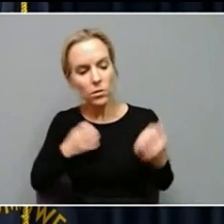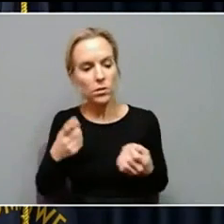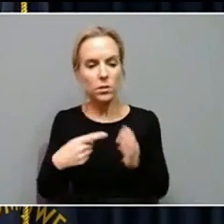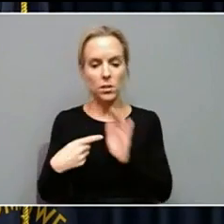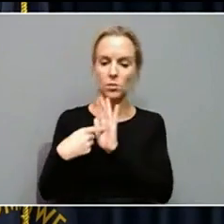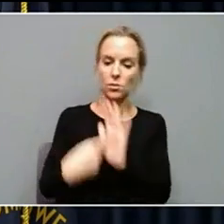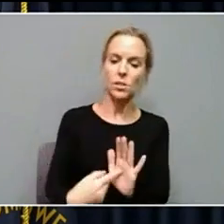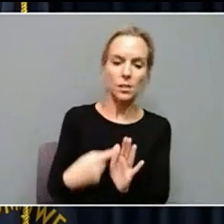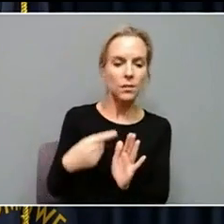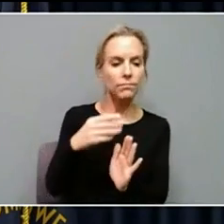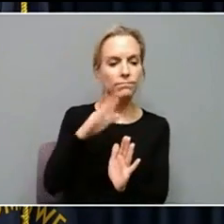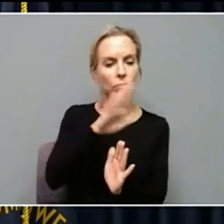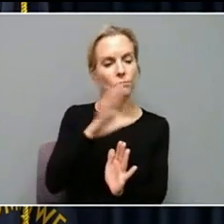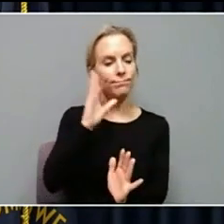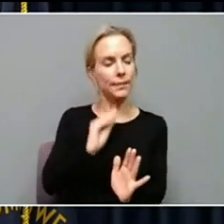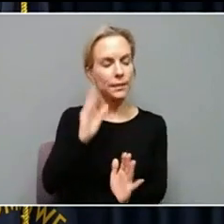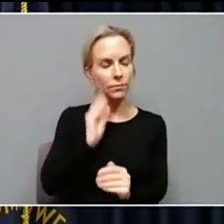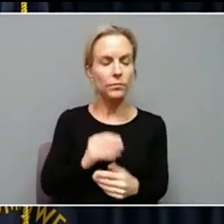going through.